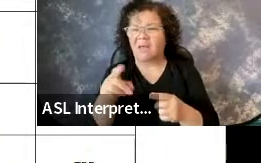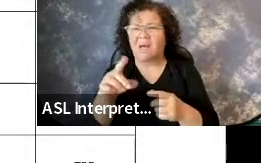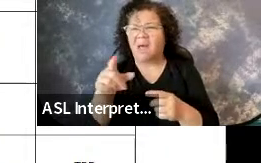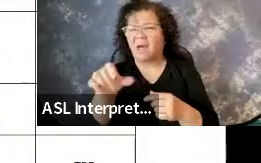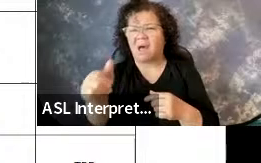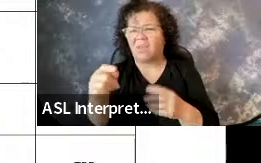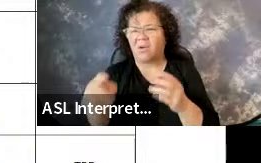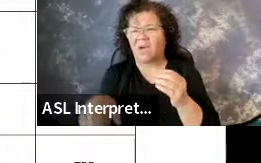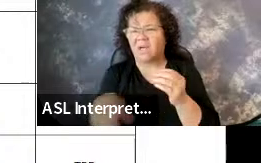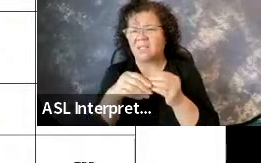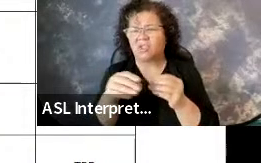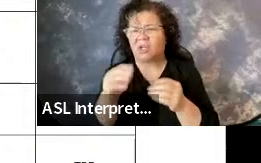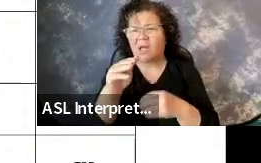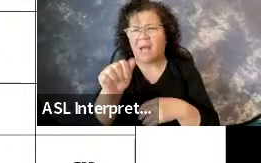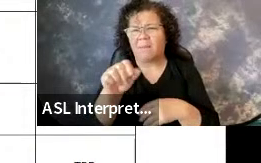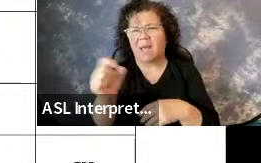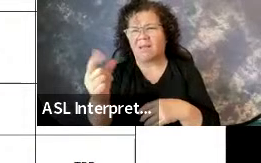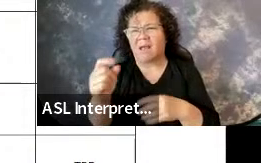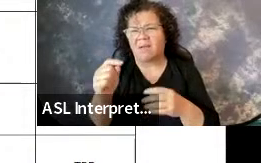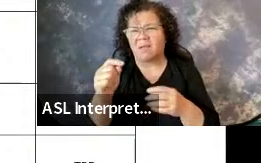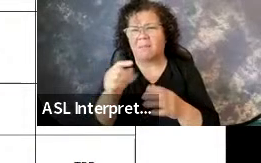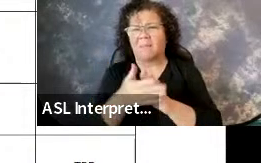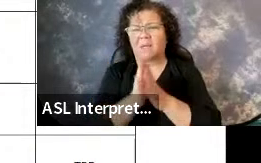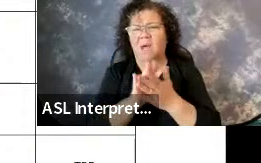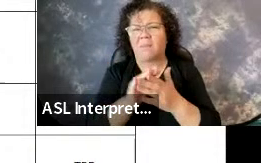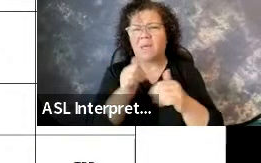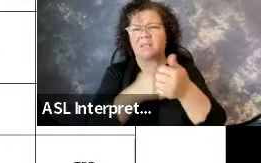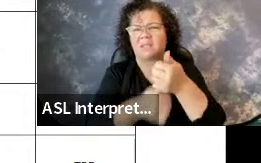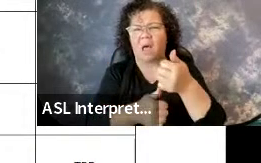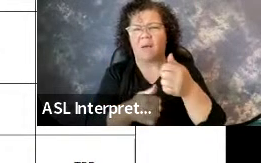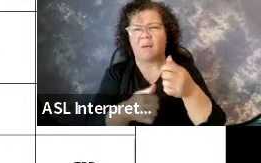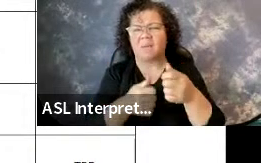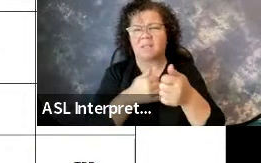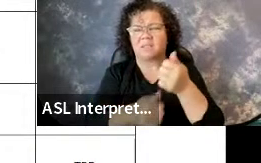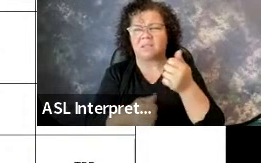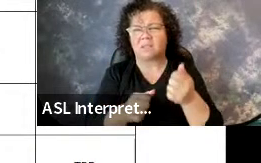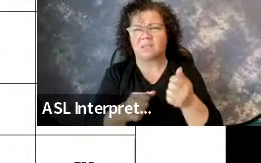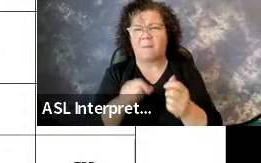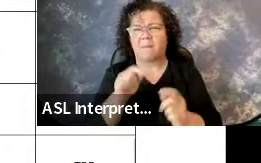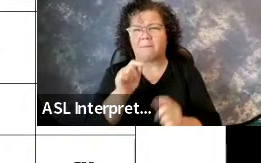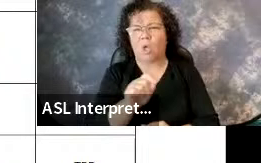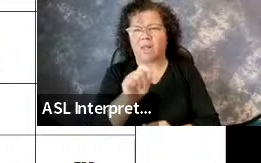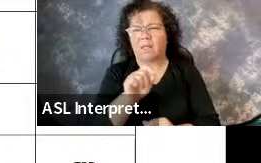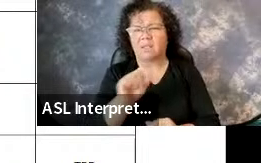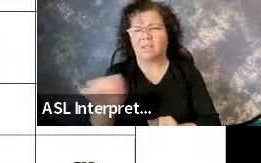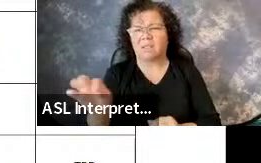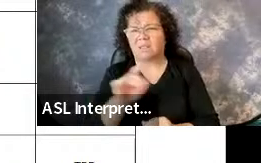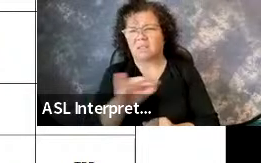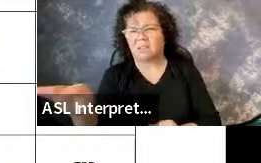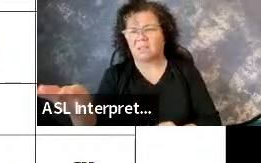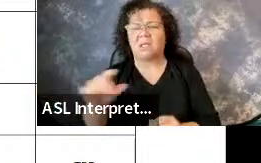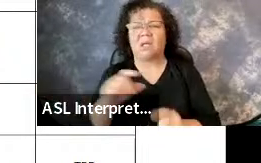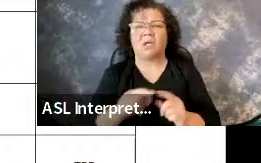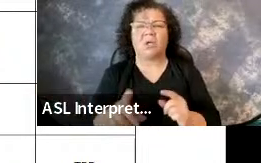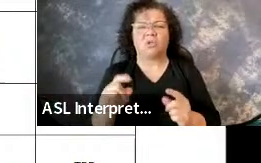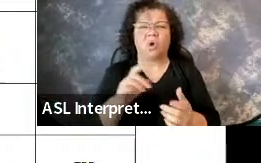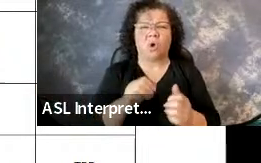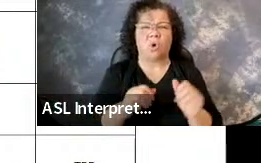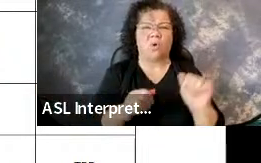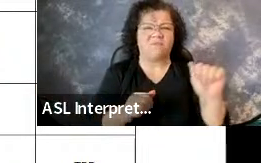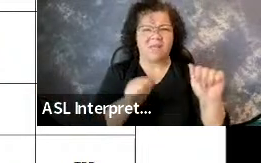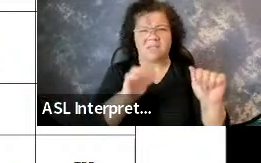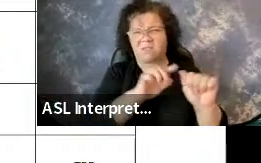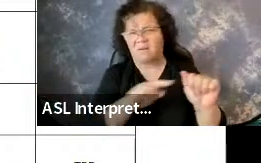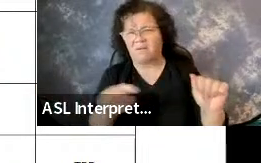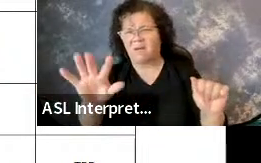11, how do folks vote on FISTA 5 for this category of community